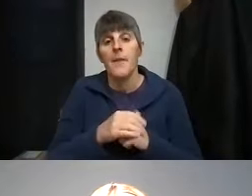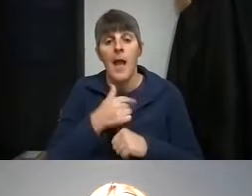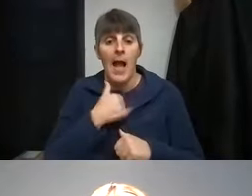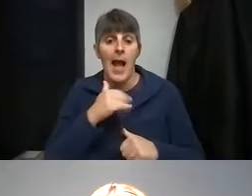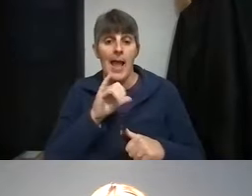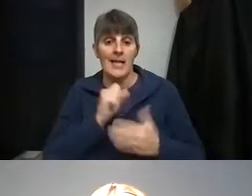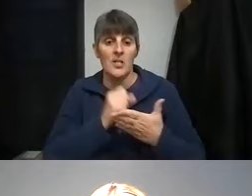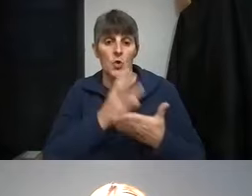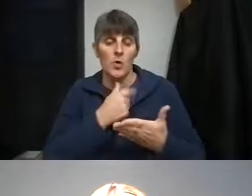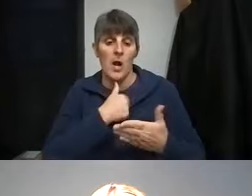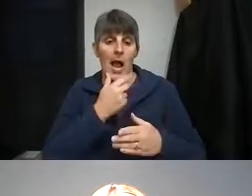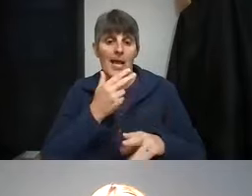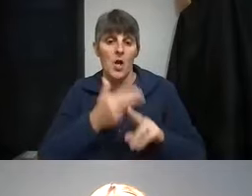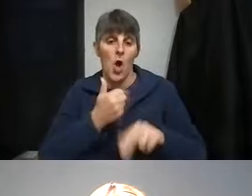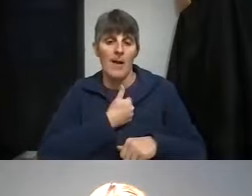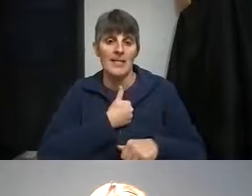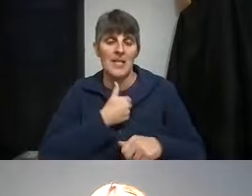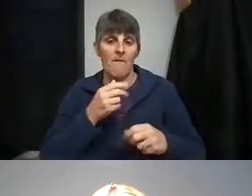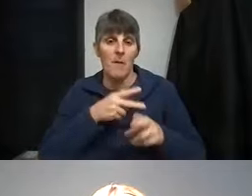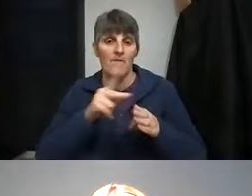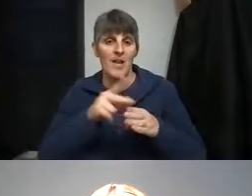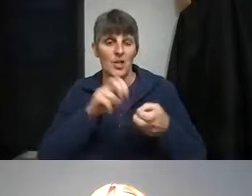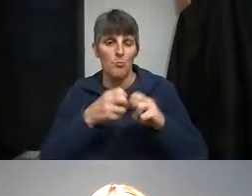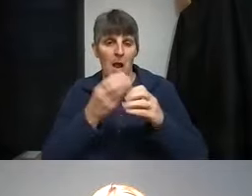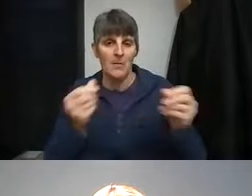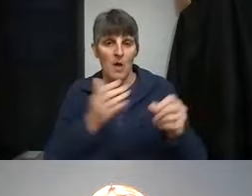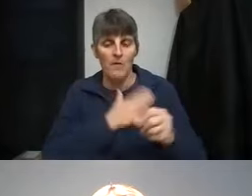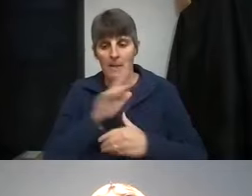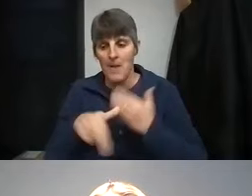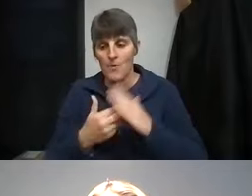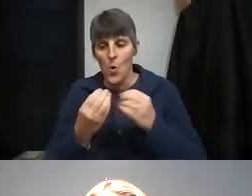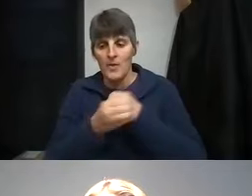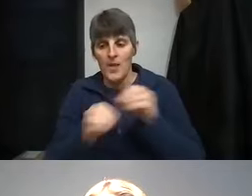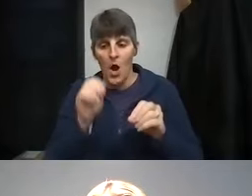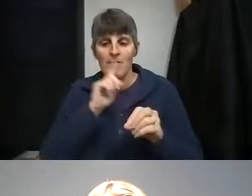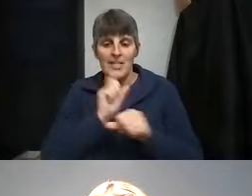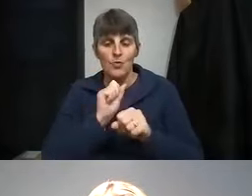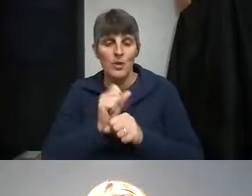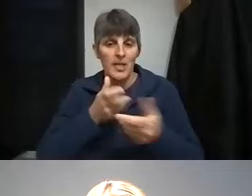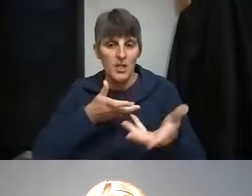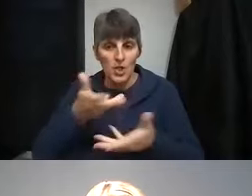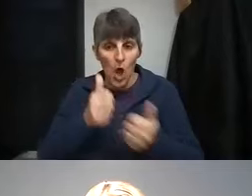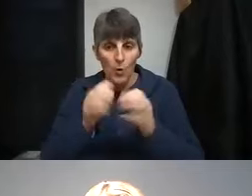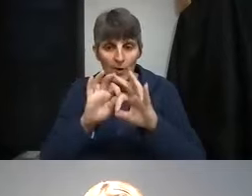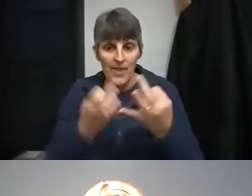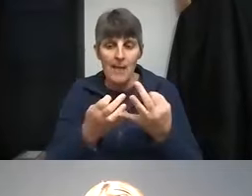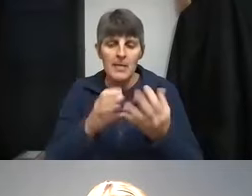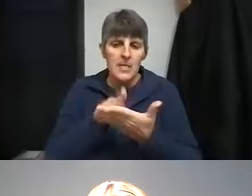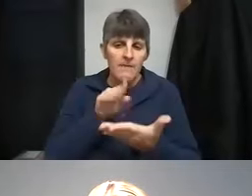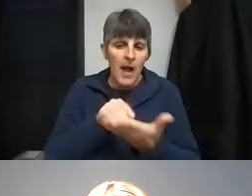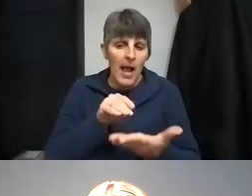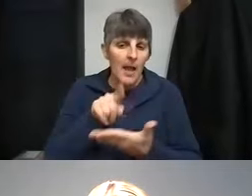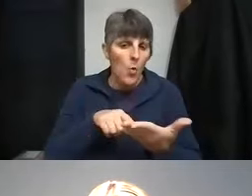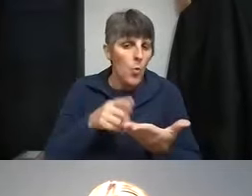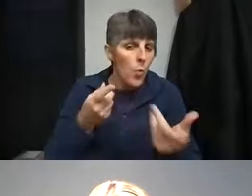social worker, I call myself a professional problem solver, and my role in the office is really to talk with families, find out what's